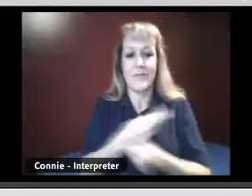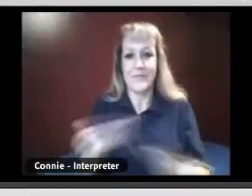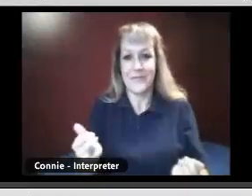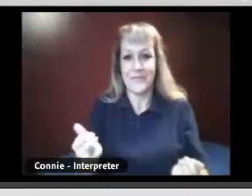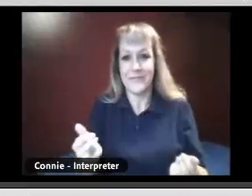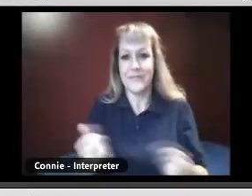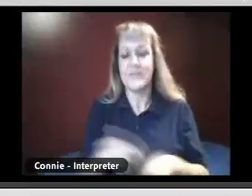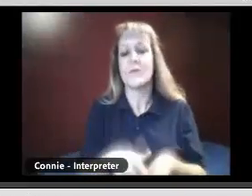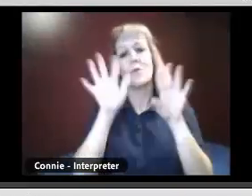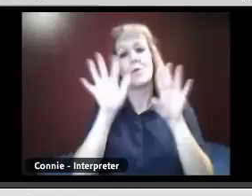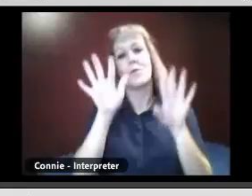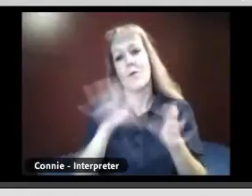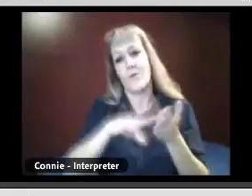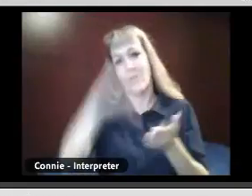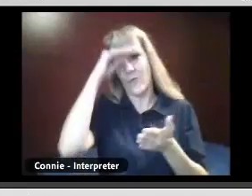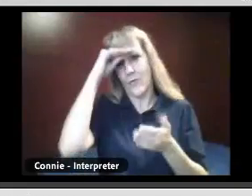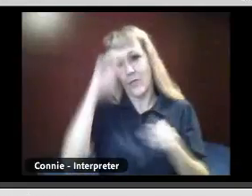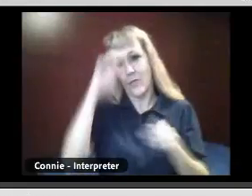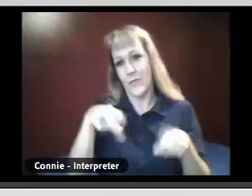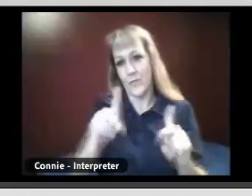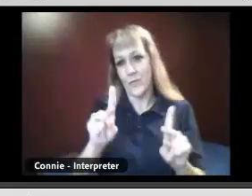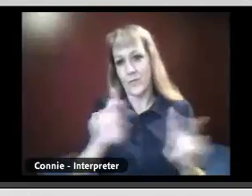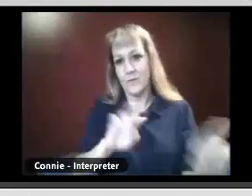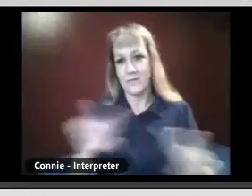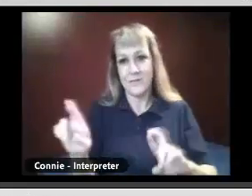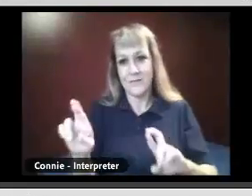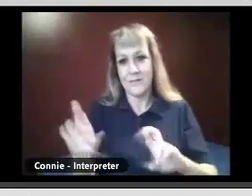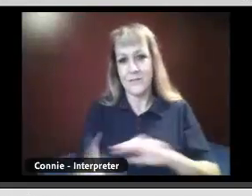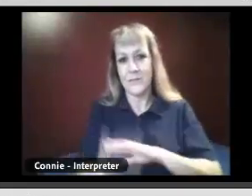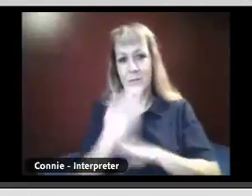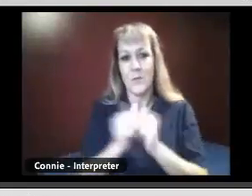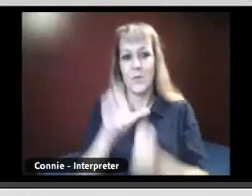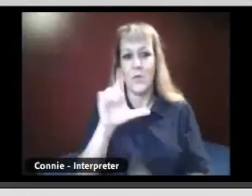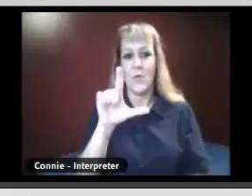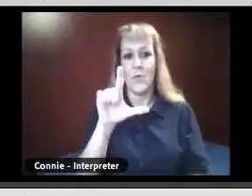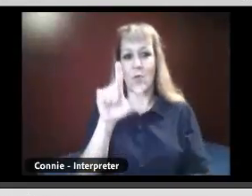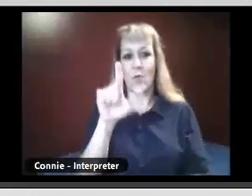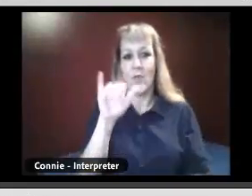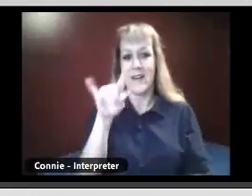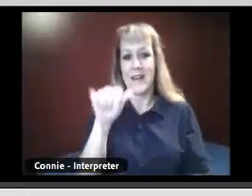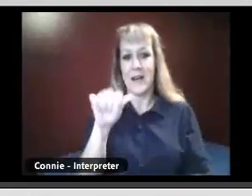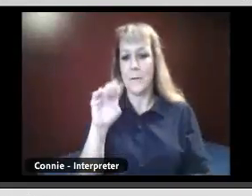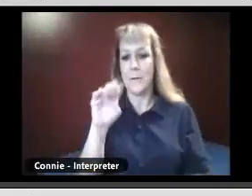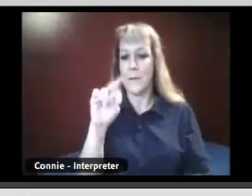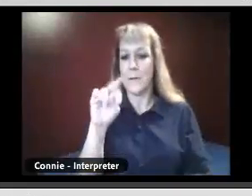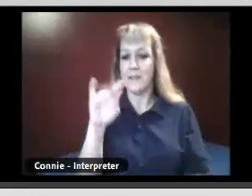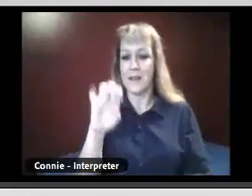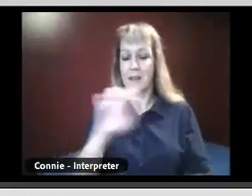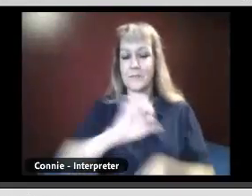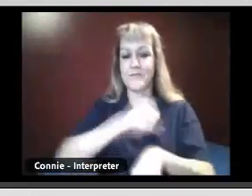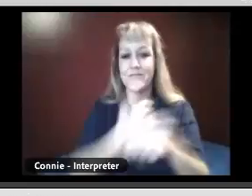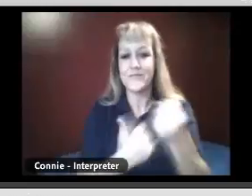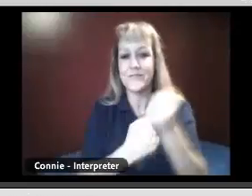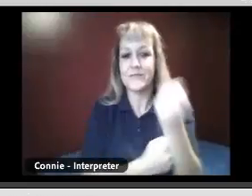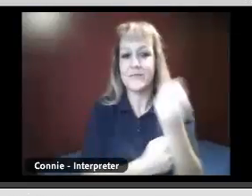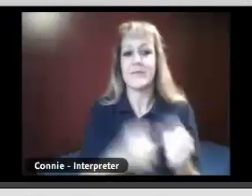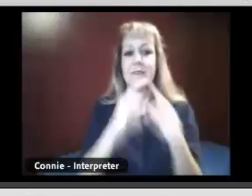have a wonderful learning opportunity ready for you this morning with Claudia Monte. Claudia Monte founded CAM Consulting